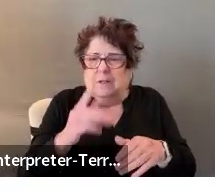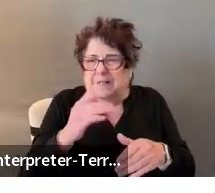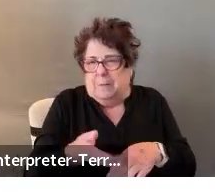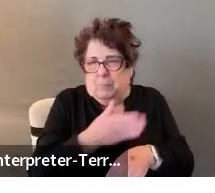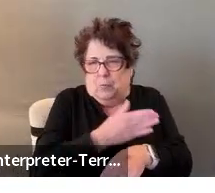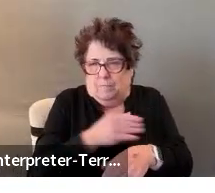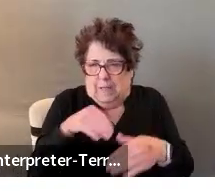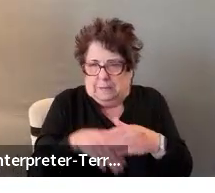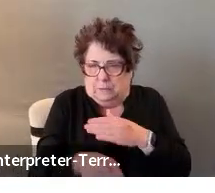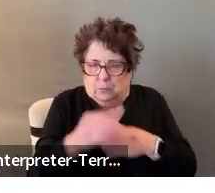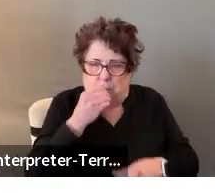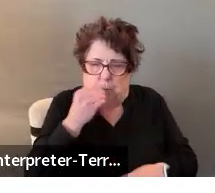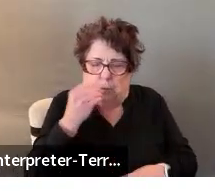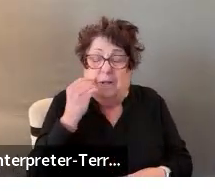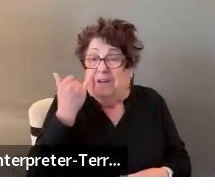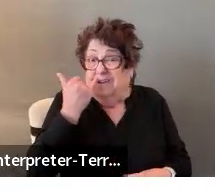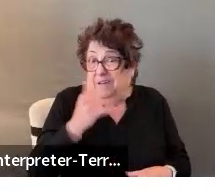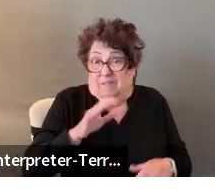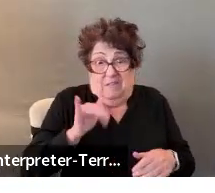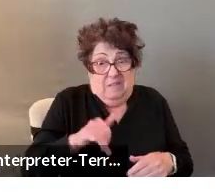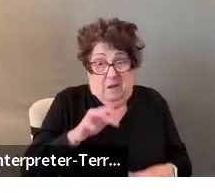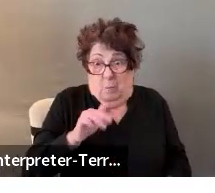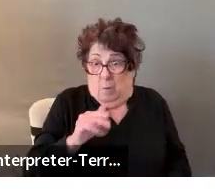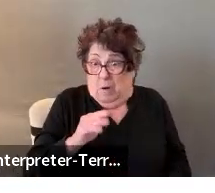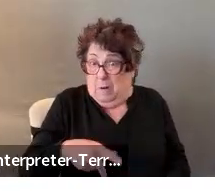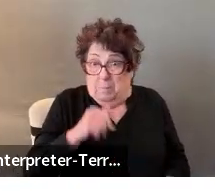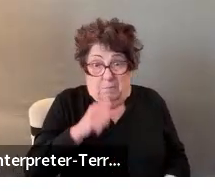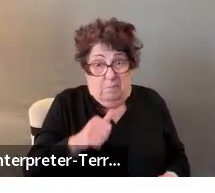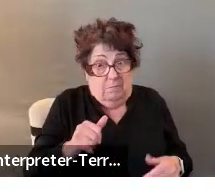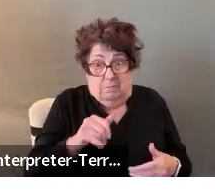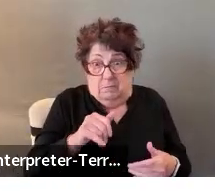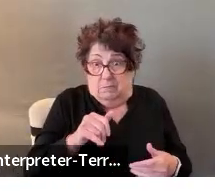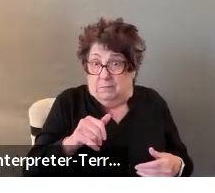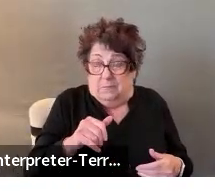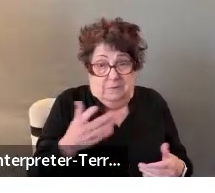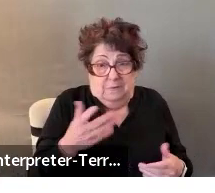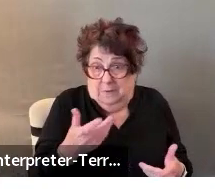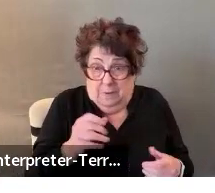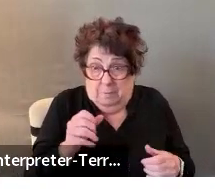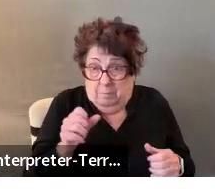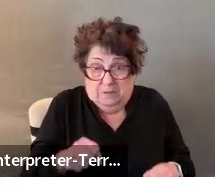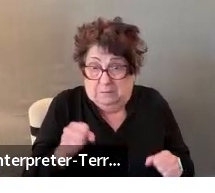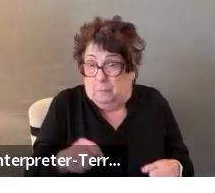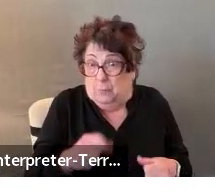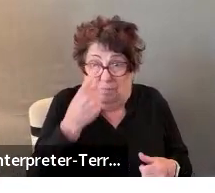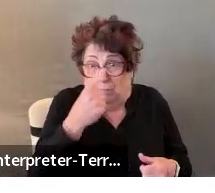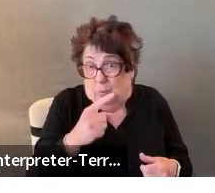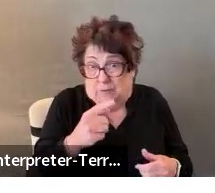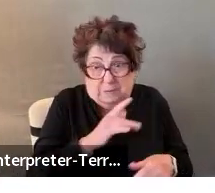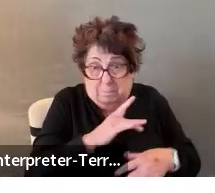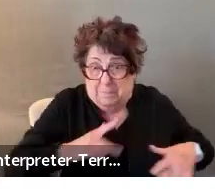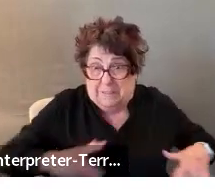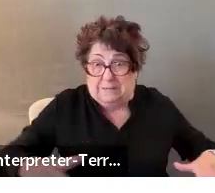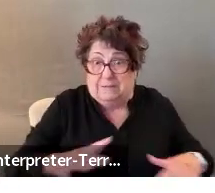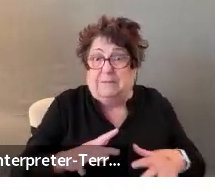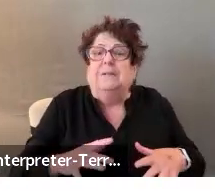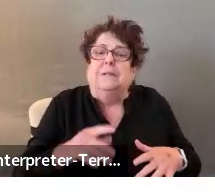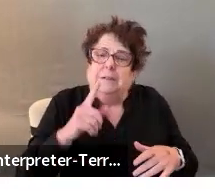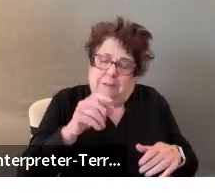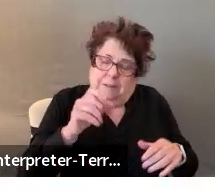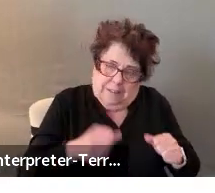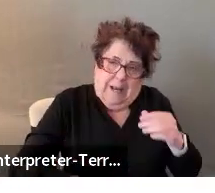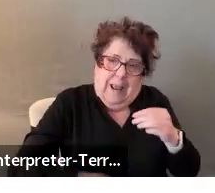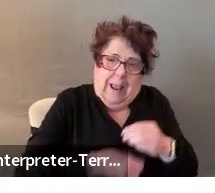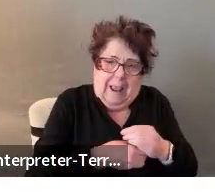When a ramp is not possible due to space, an outdoor lift system can be installed. This brings the resident up to the